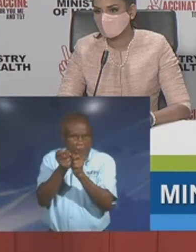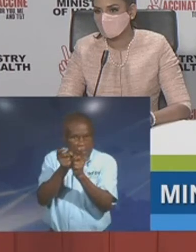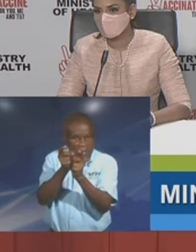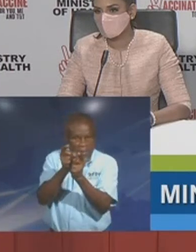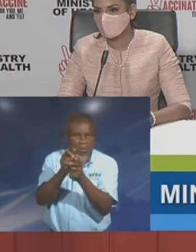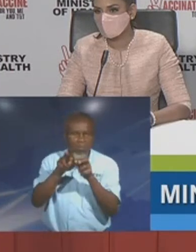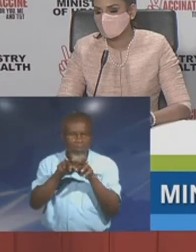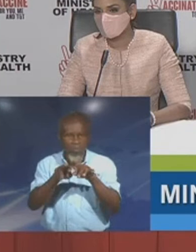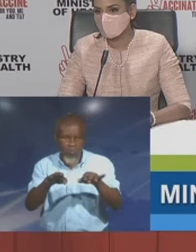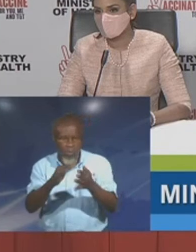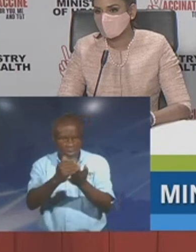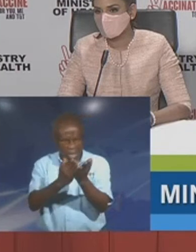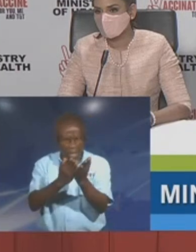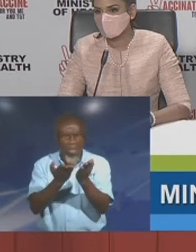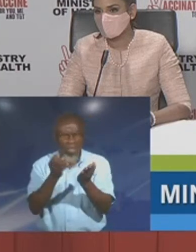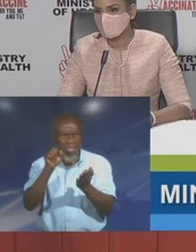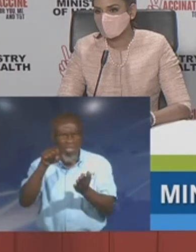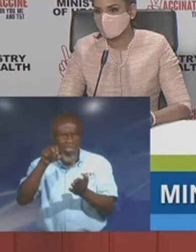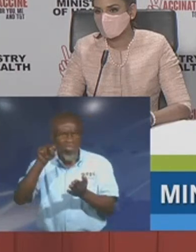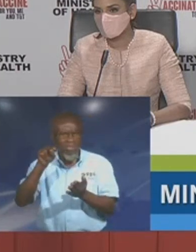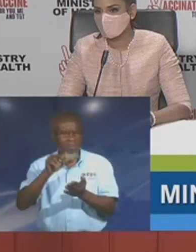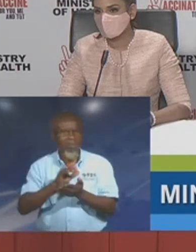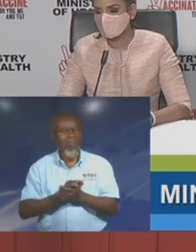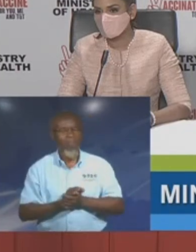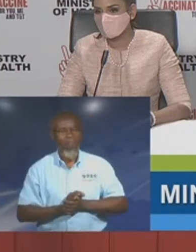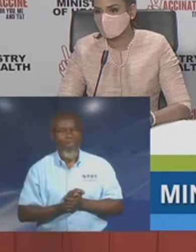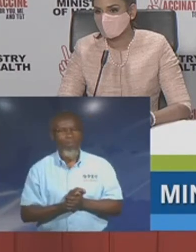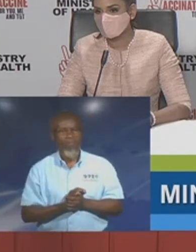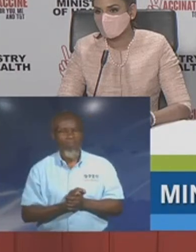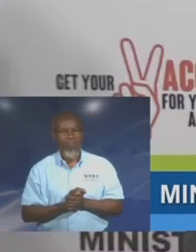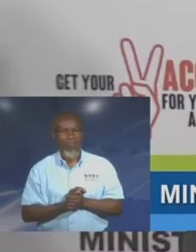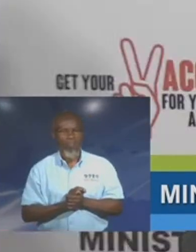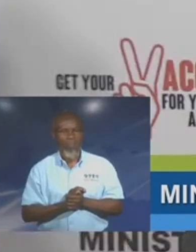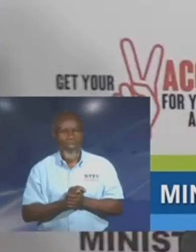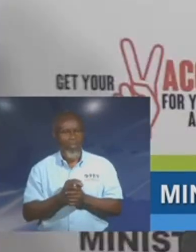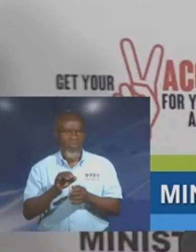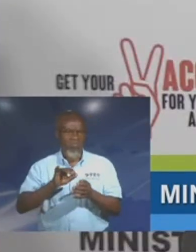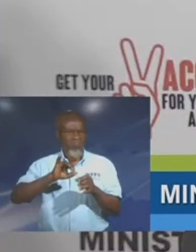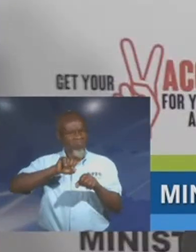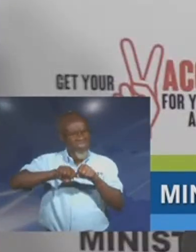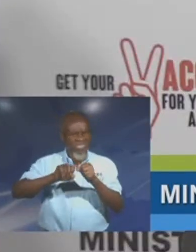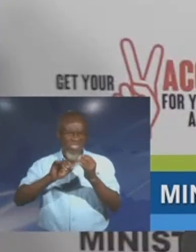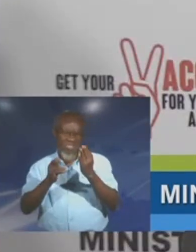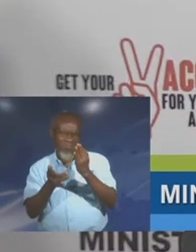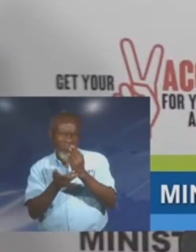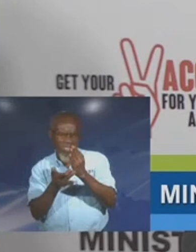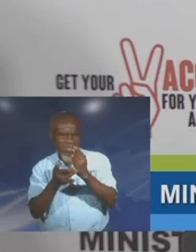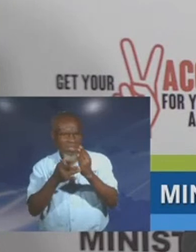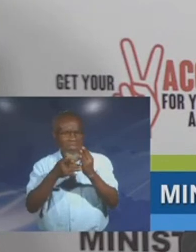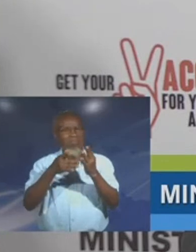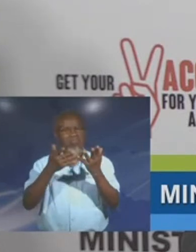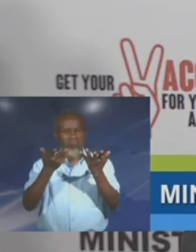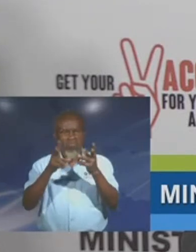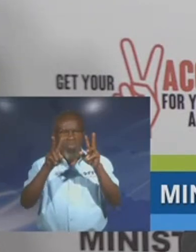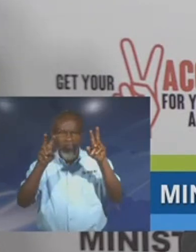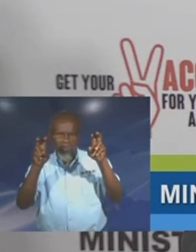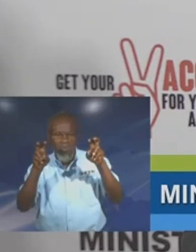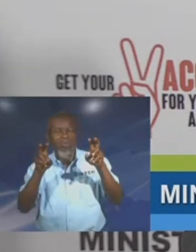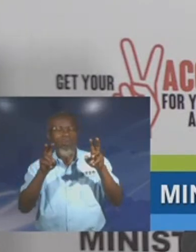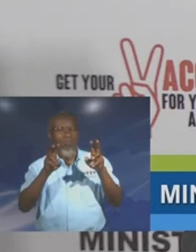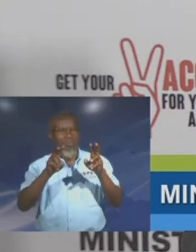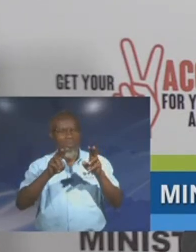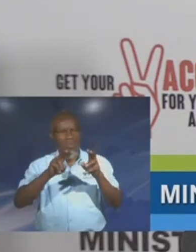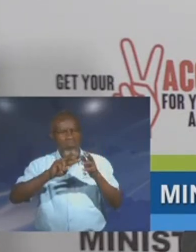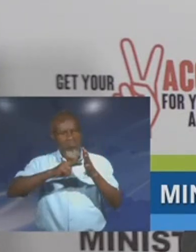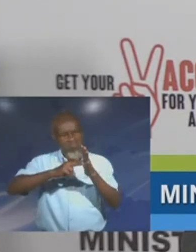of viruses? Okay, sure. So it is really a technical term in terms of applying a selection pressure. It